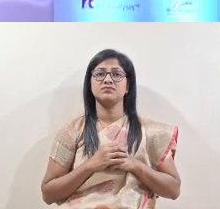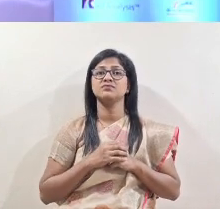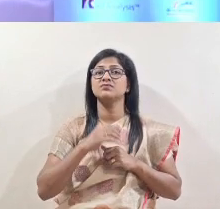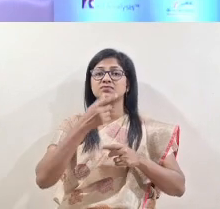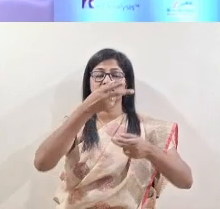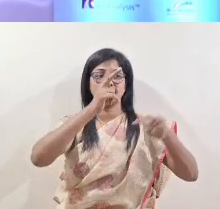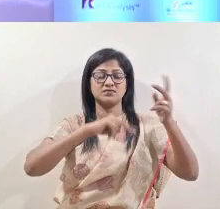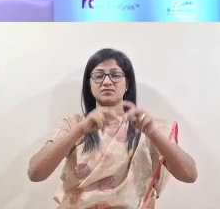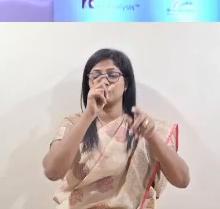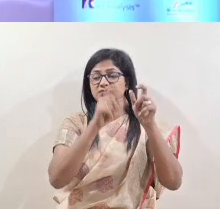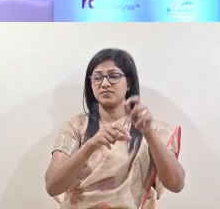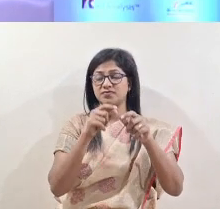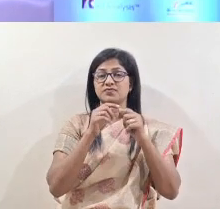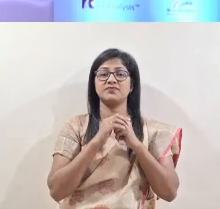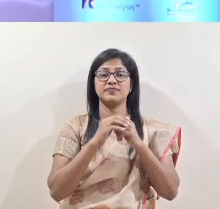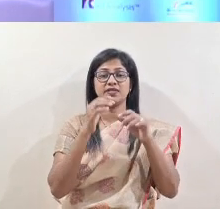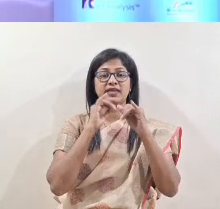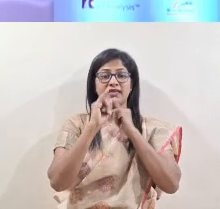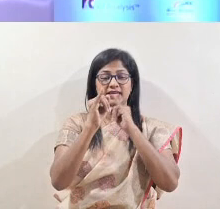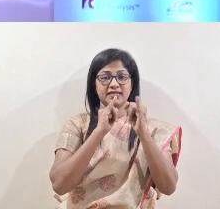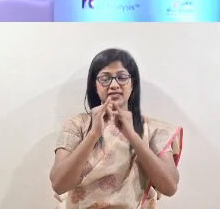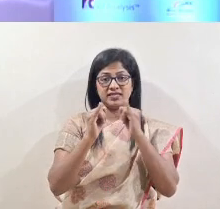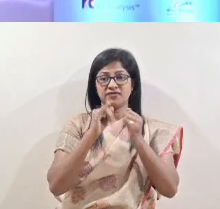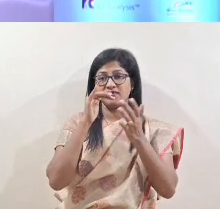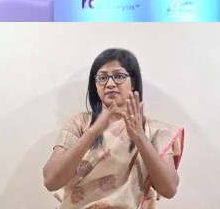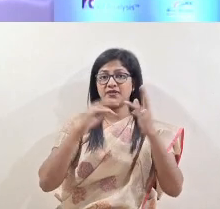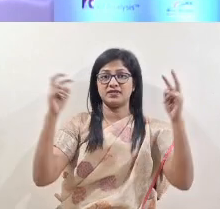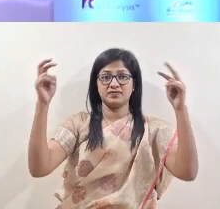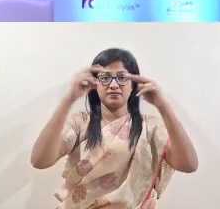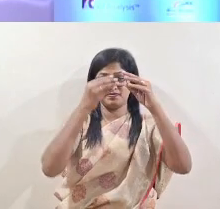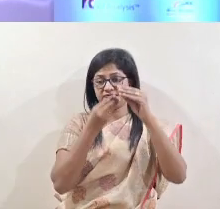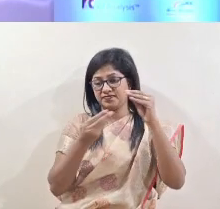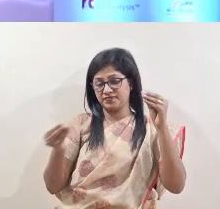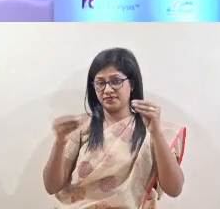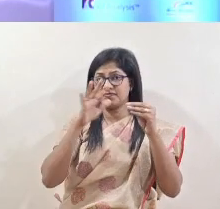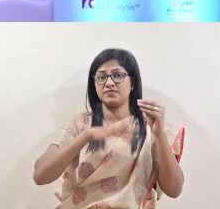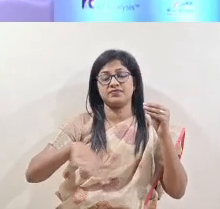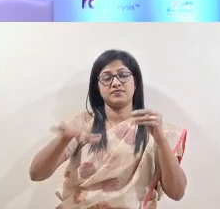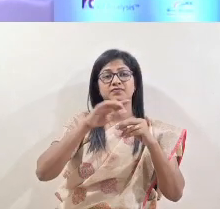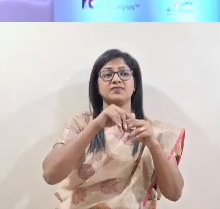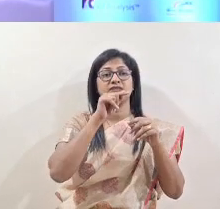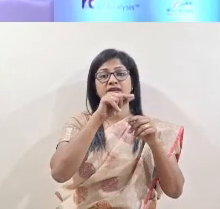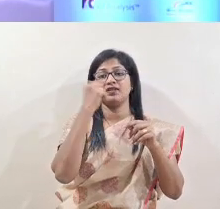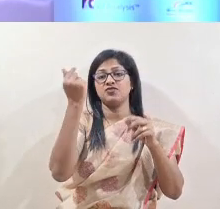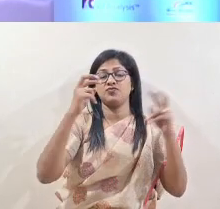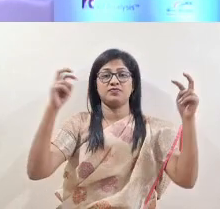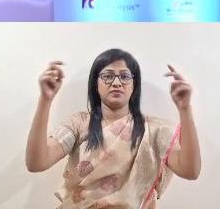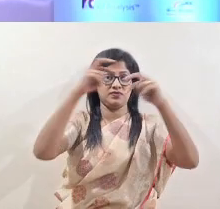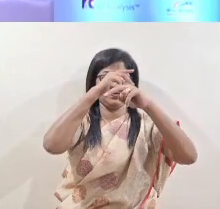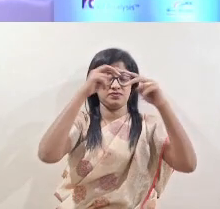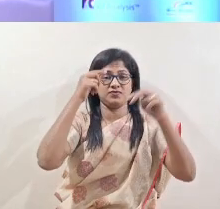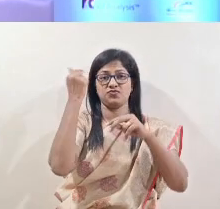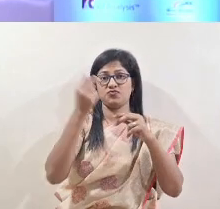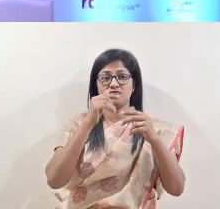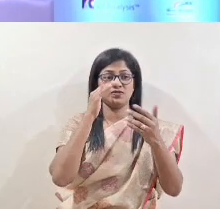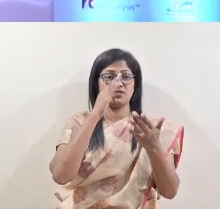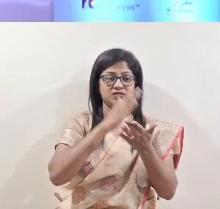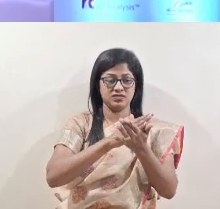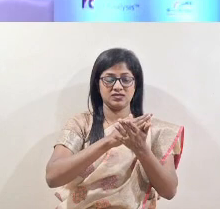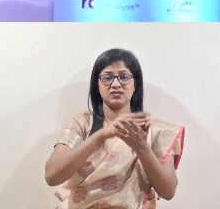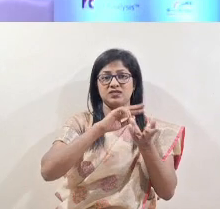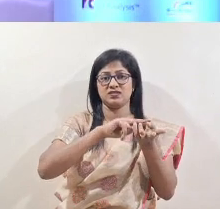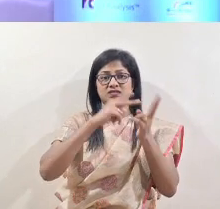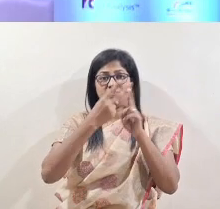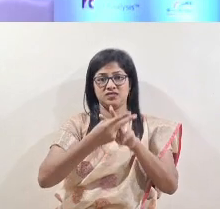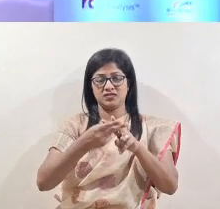respondents who were interviewed near the footover bridge were using these facilities to use the intermediate transport